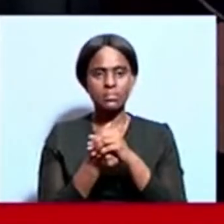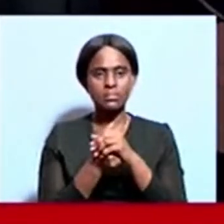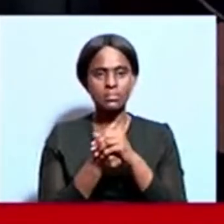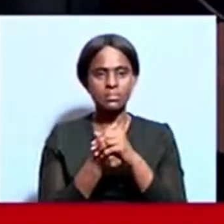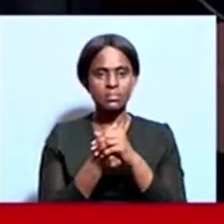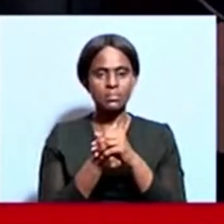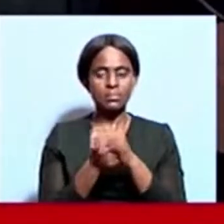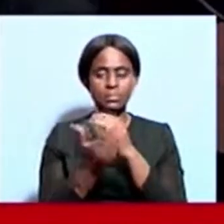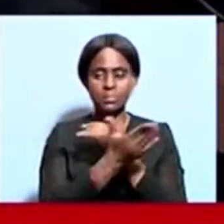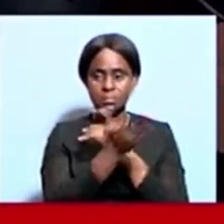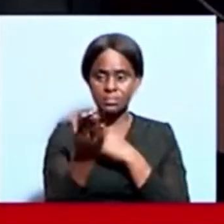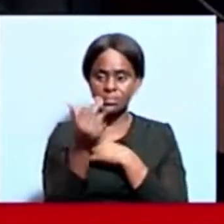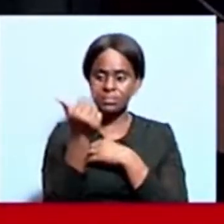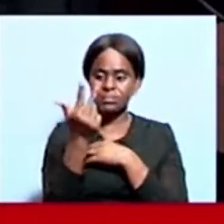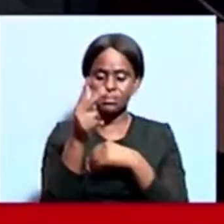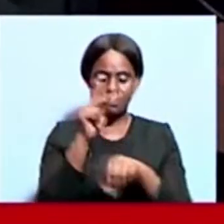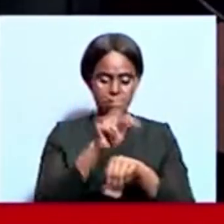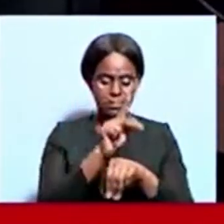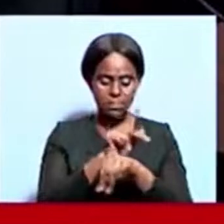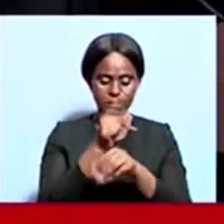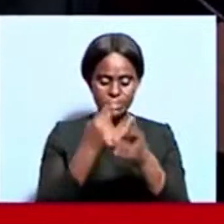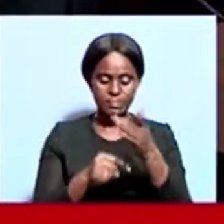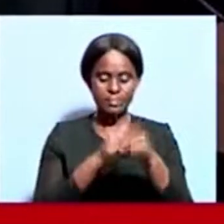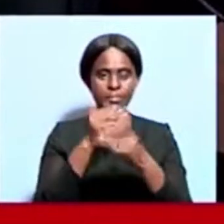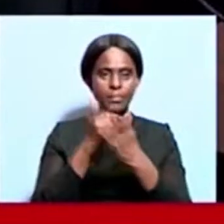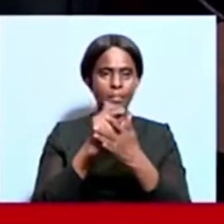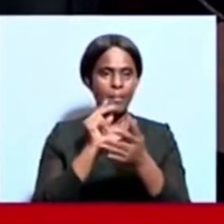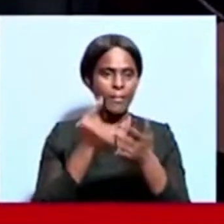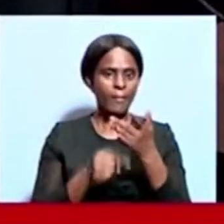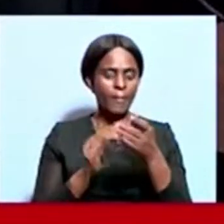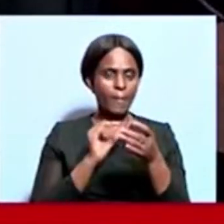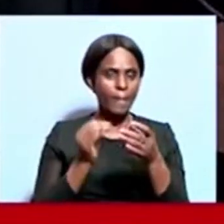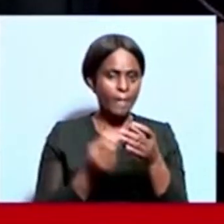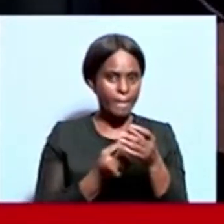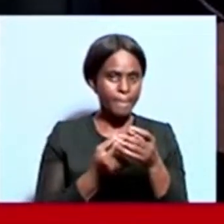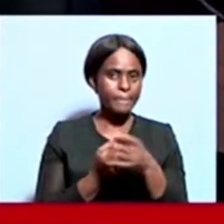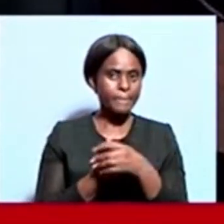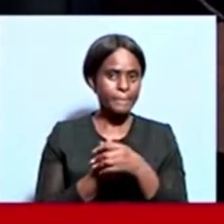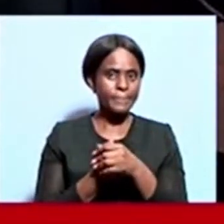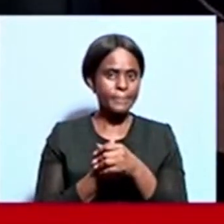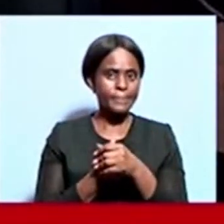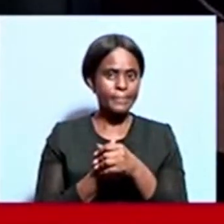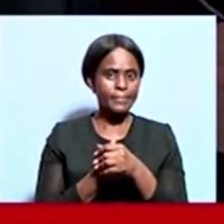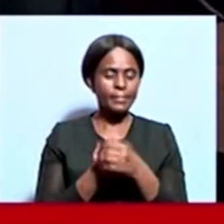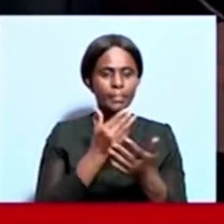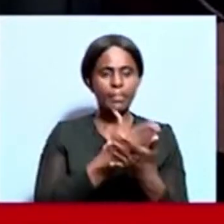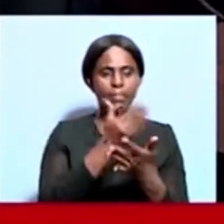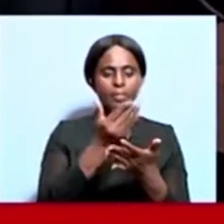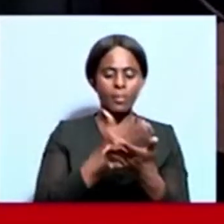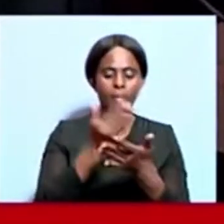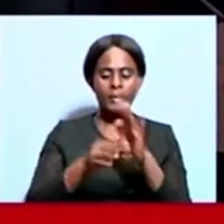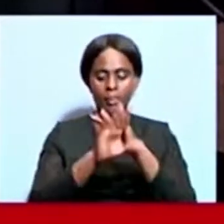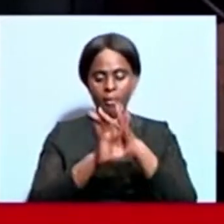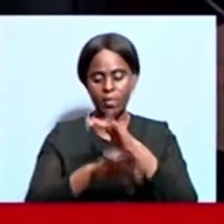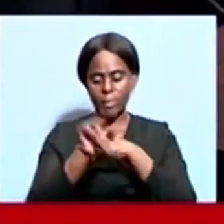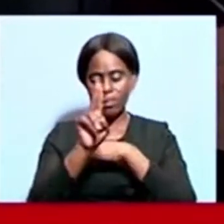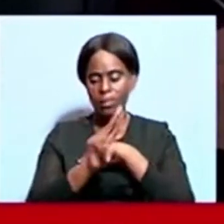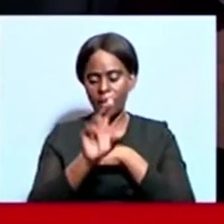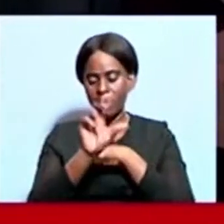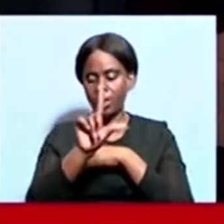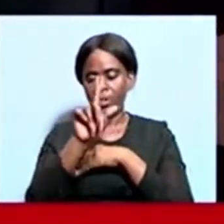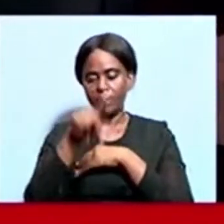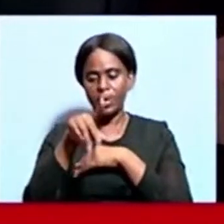these 13 projects that were procured under using LPO.